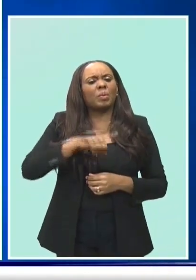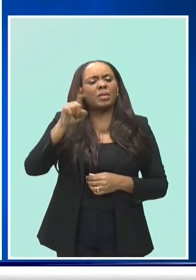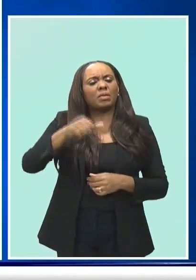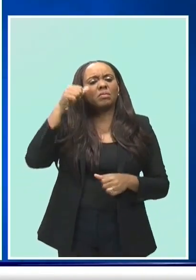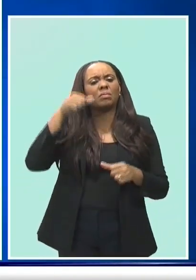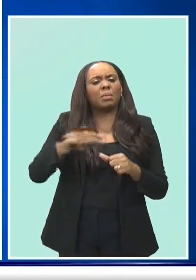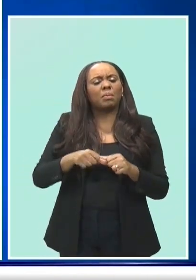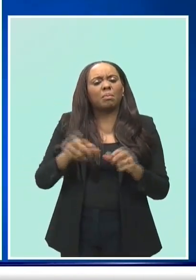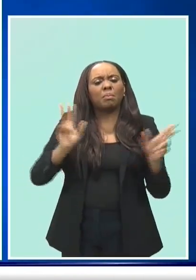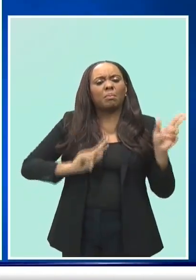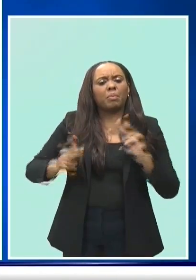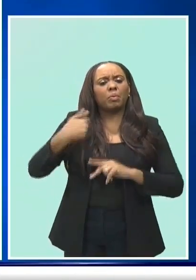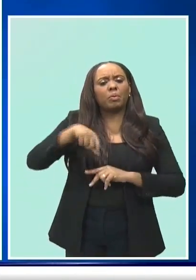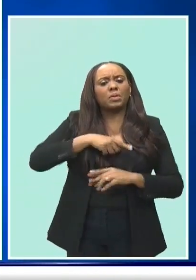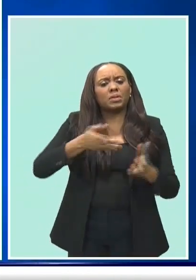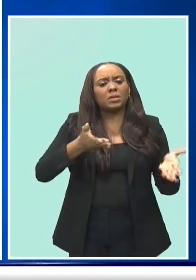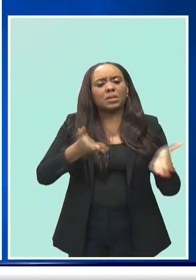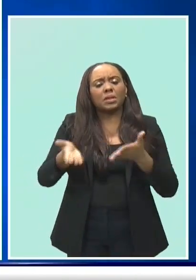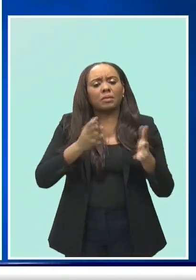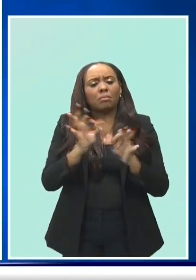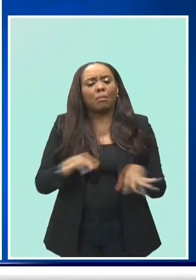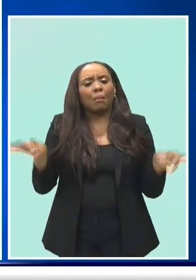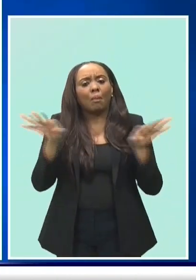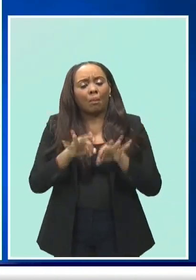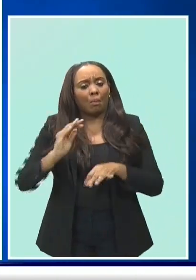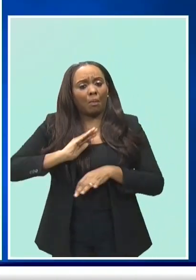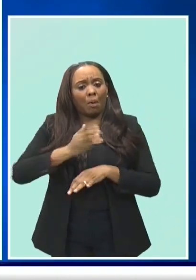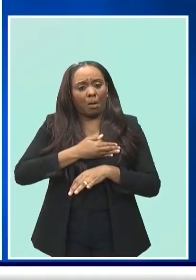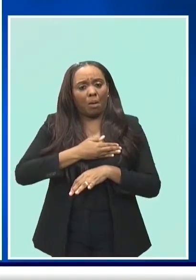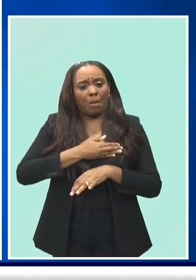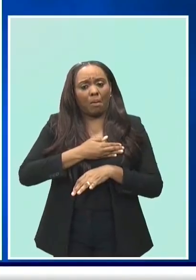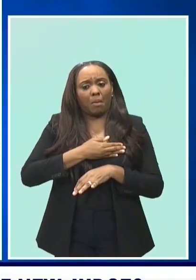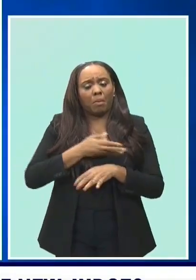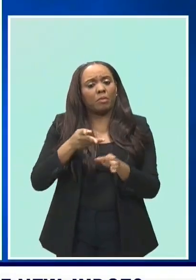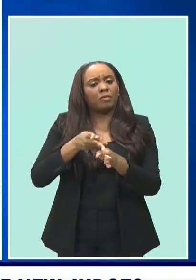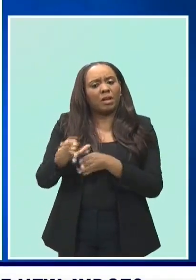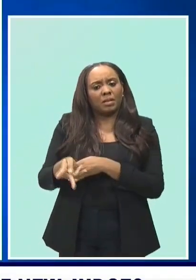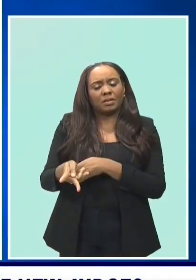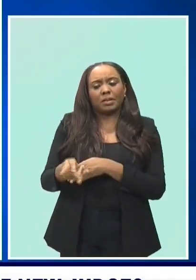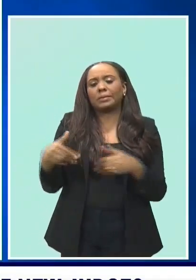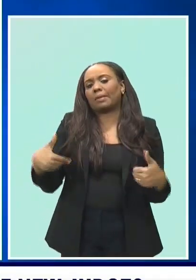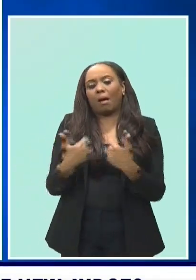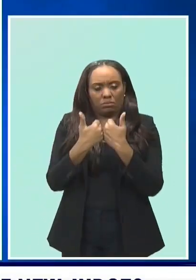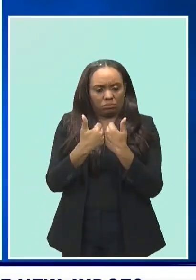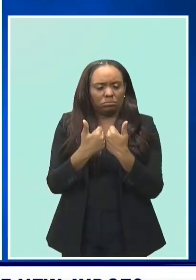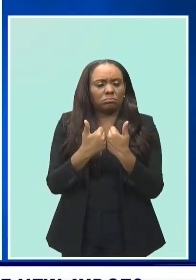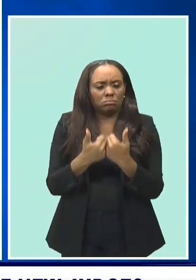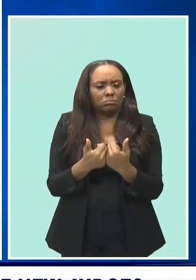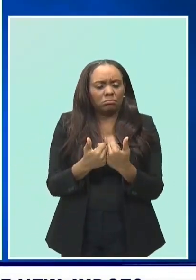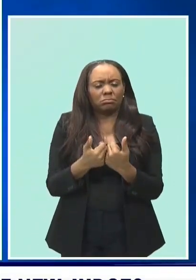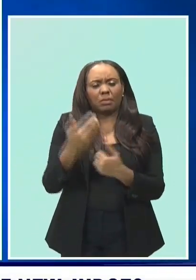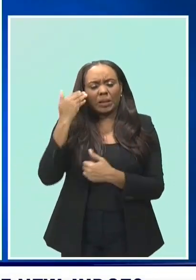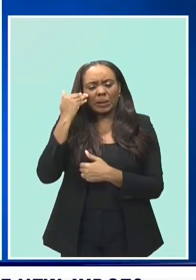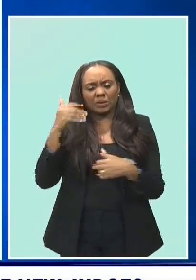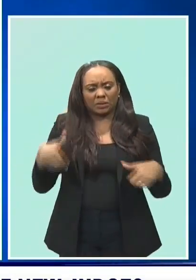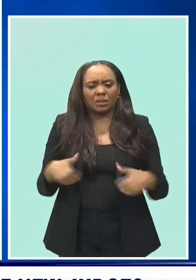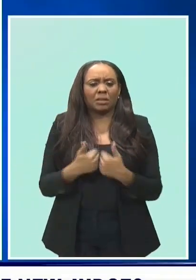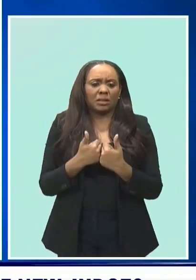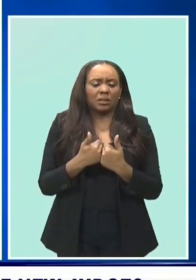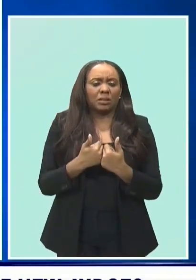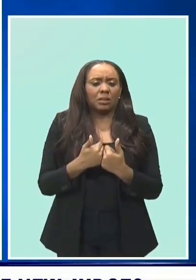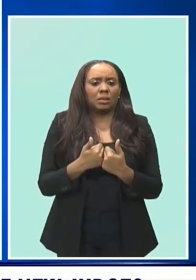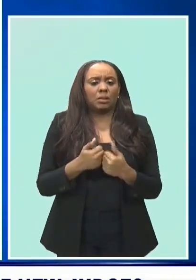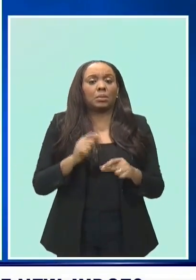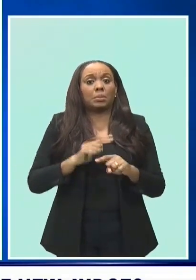serve. The legal profession has undergone some challenges in the not too distant past, and I welcome this opportunity at